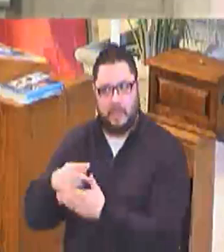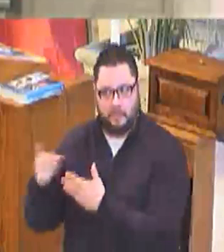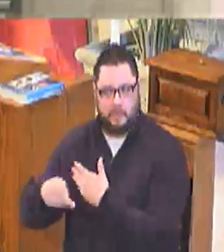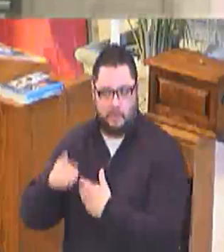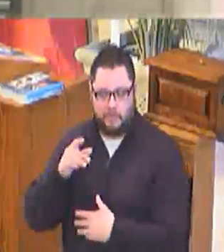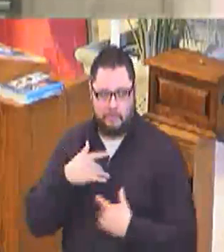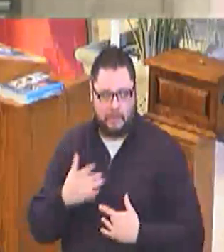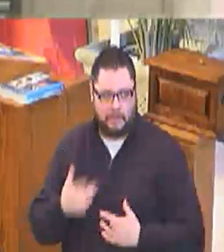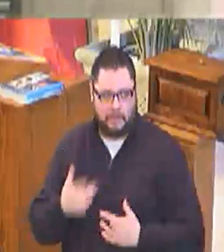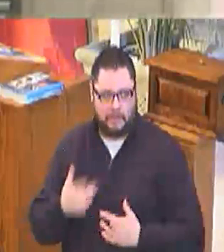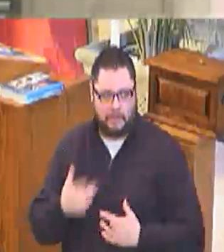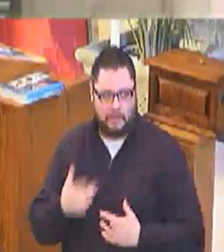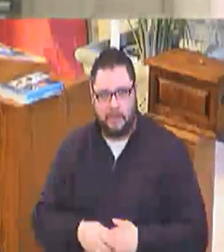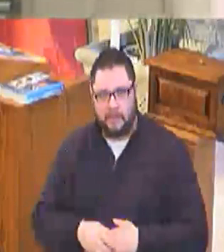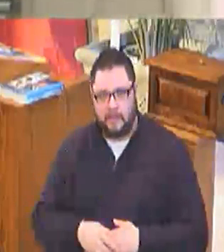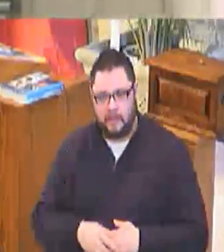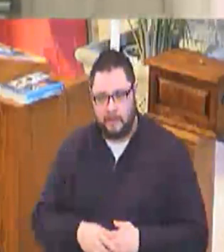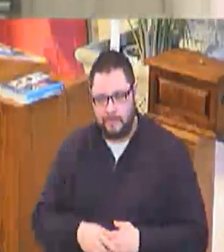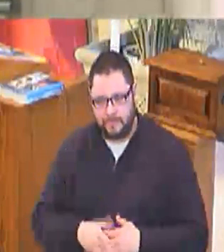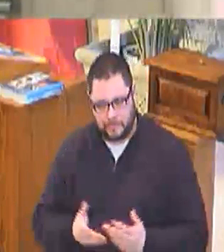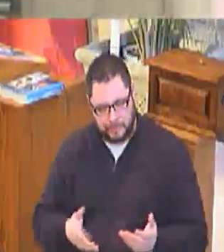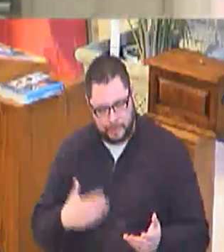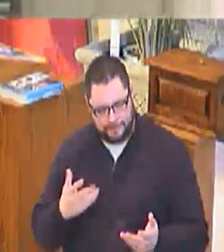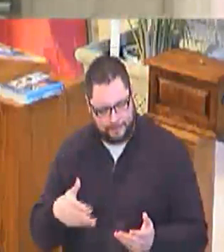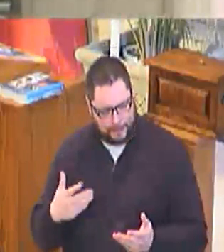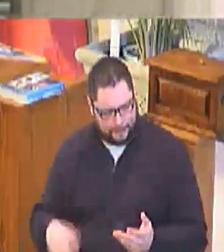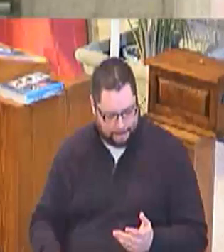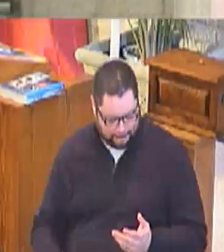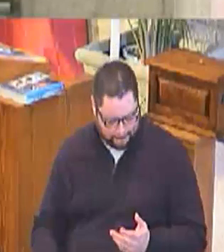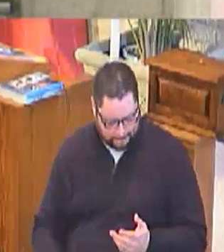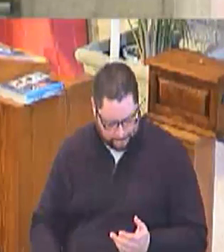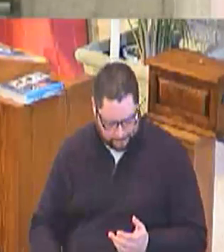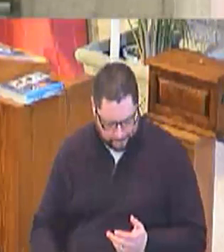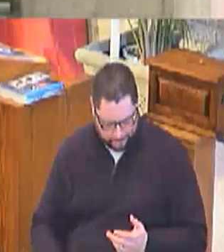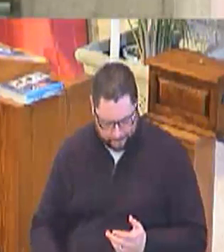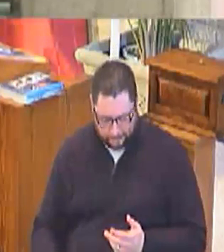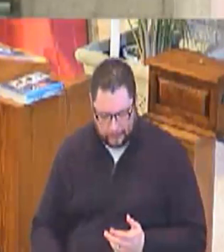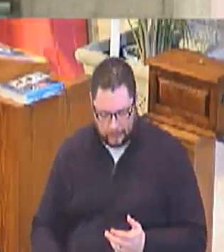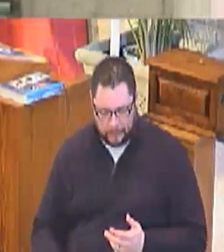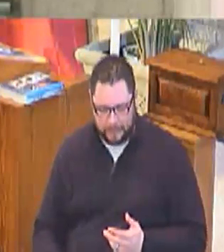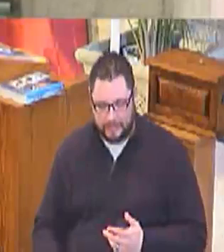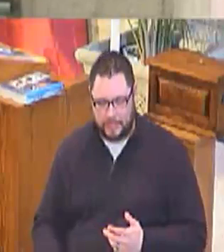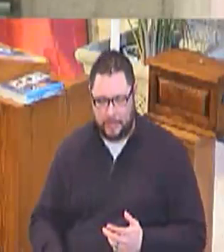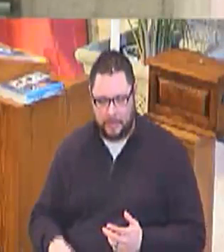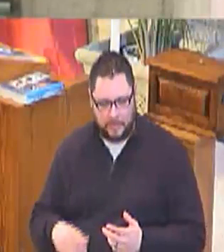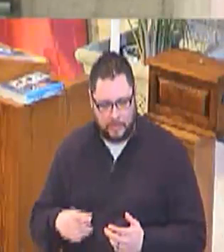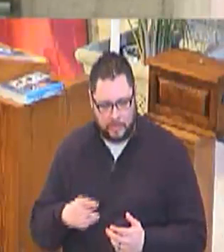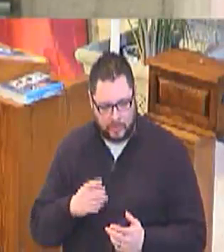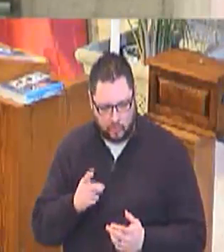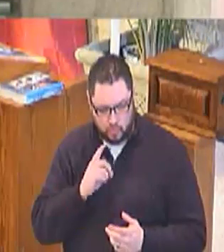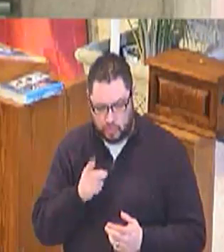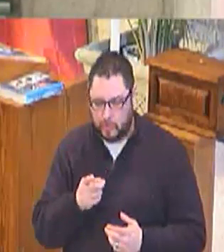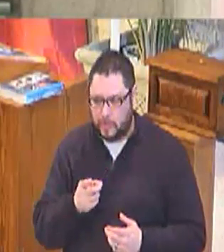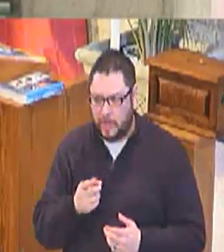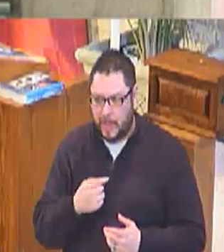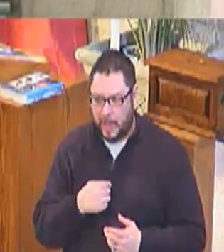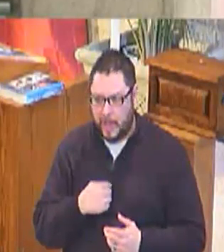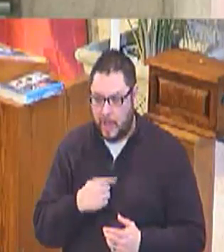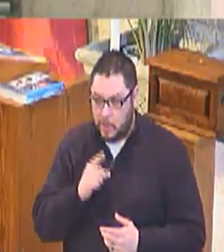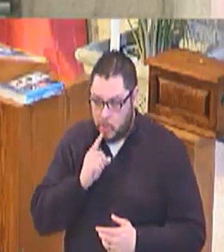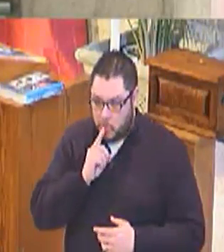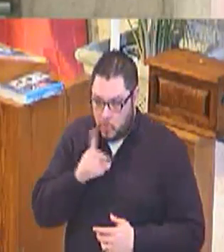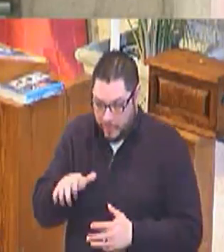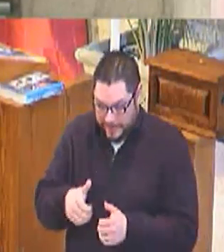these easy 12, and he goes, So he really got to the bottom line of what I really wanted in my